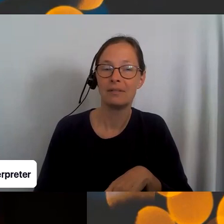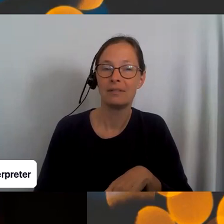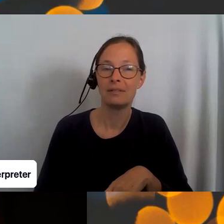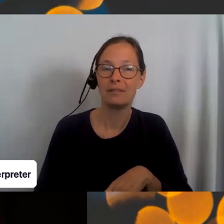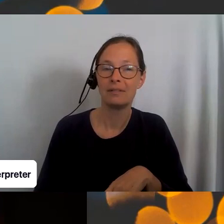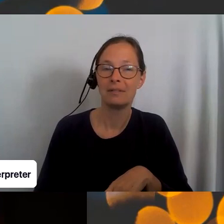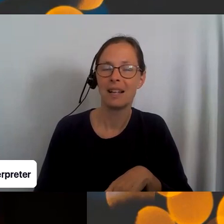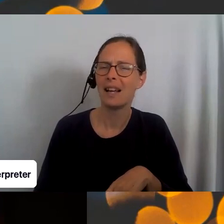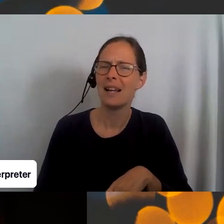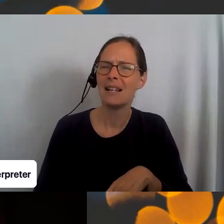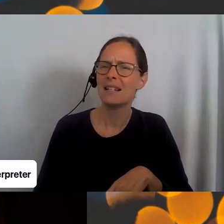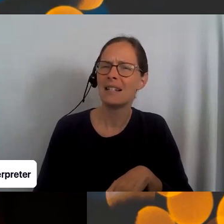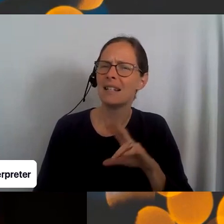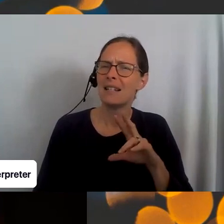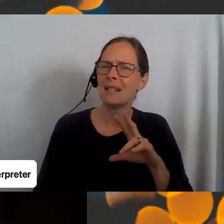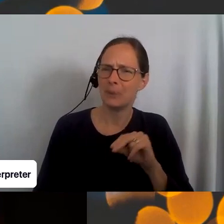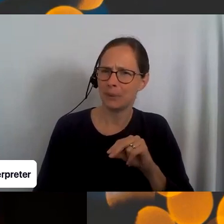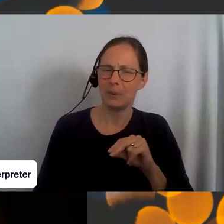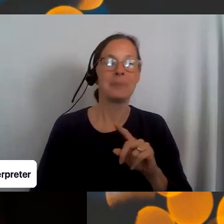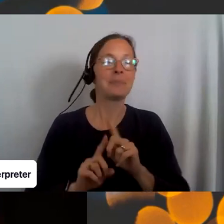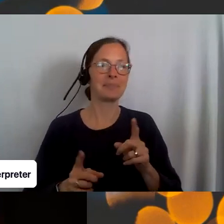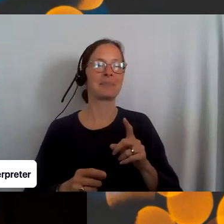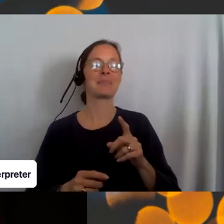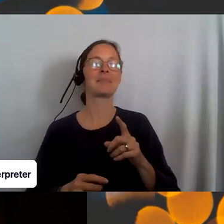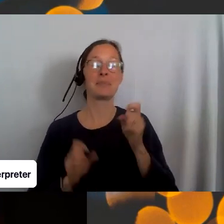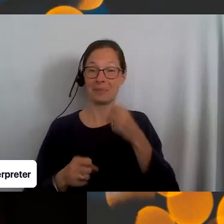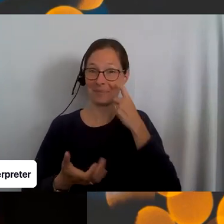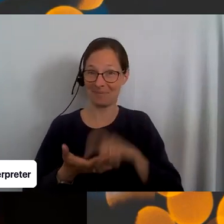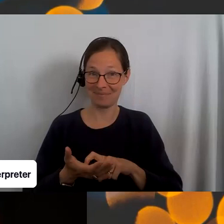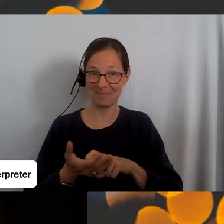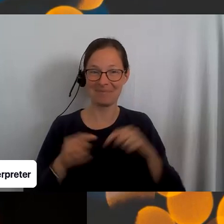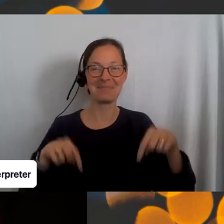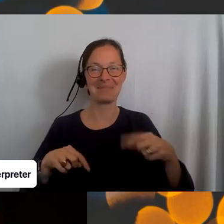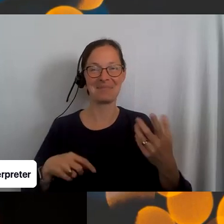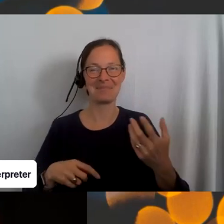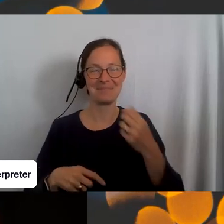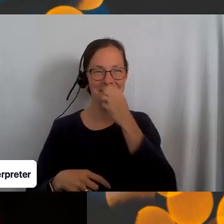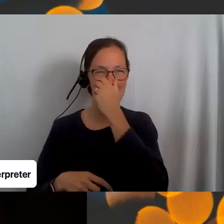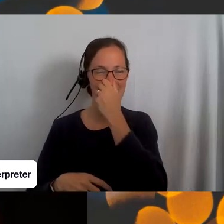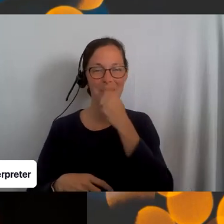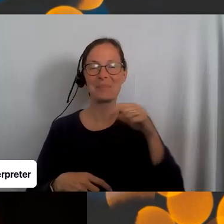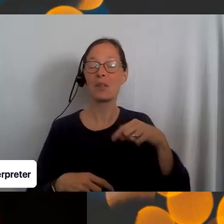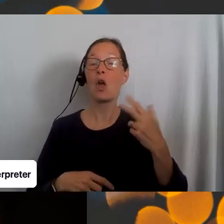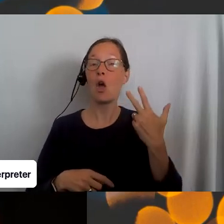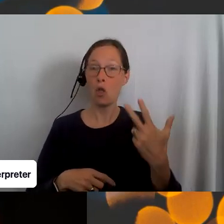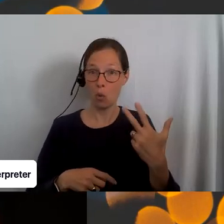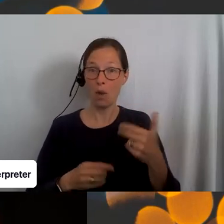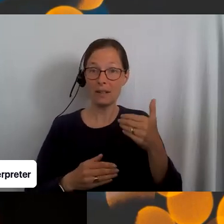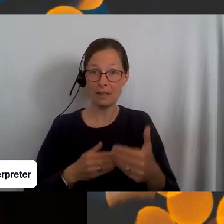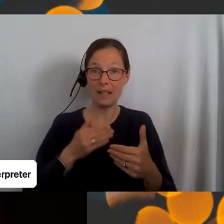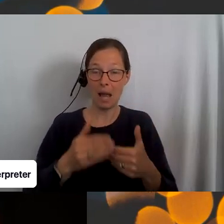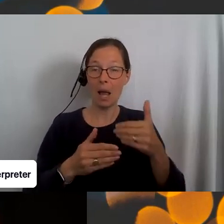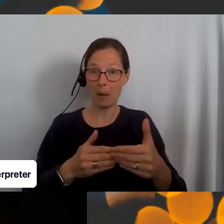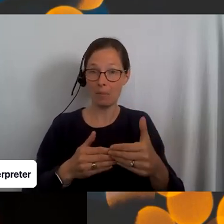I don't think that's going to work either. But as you can tell, this three-step process, I think now that it's